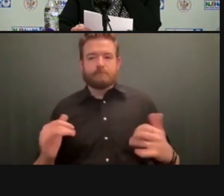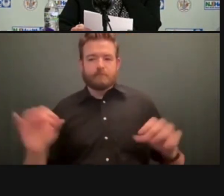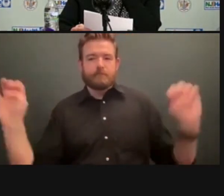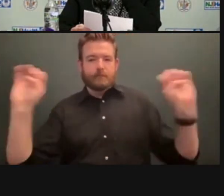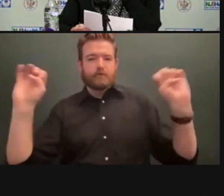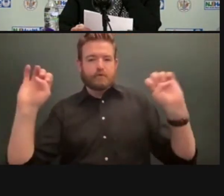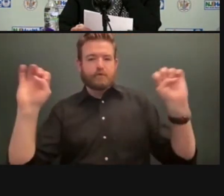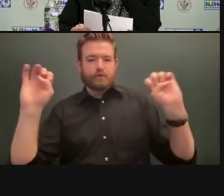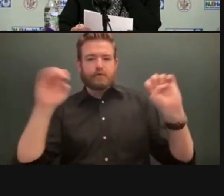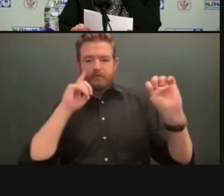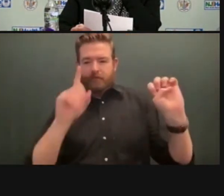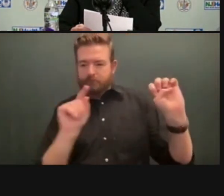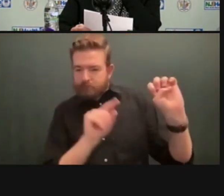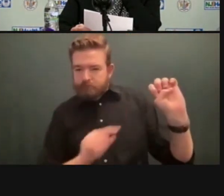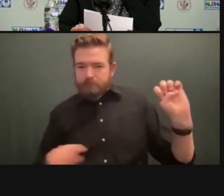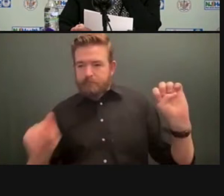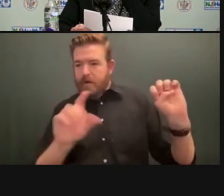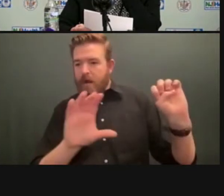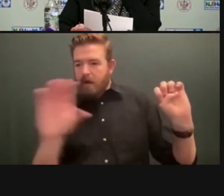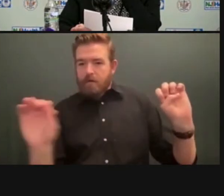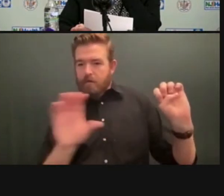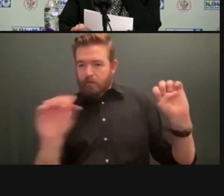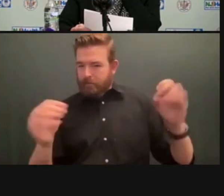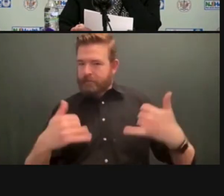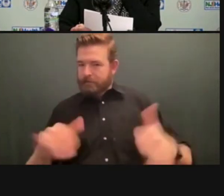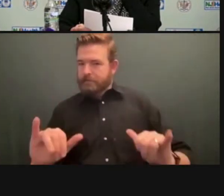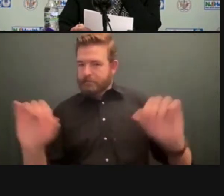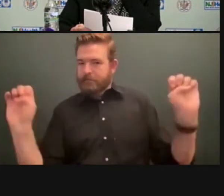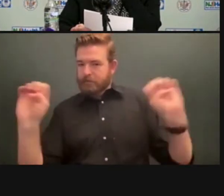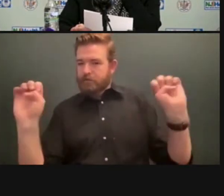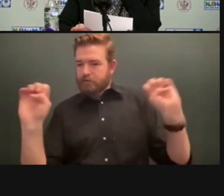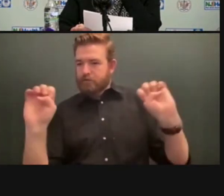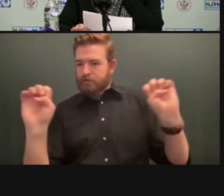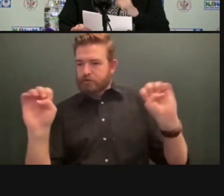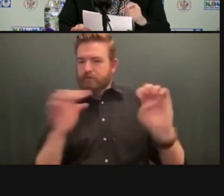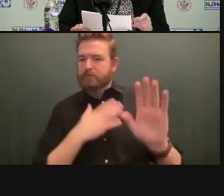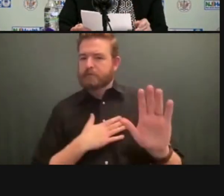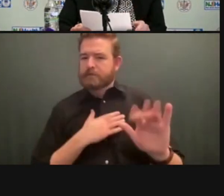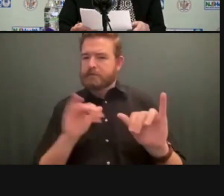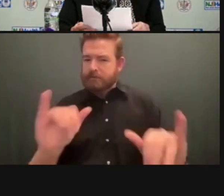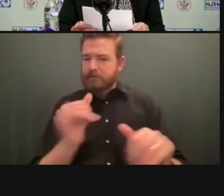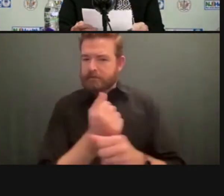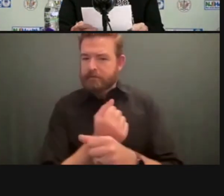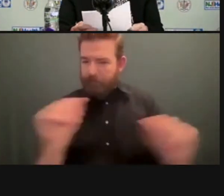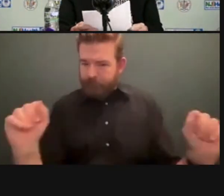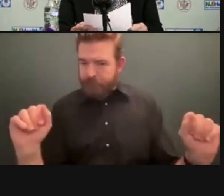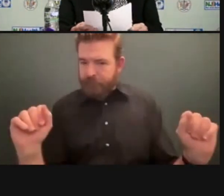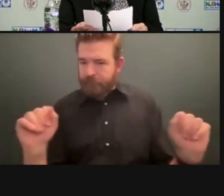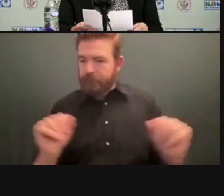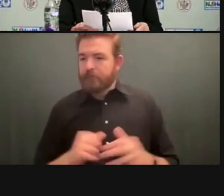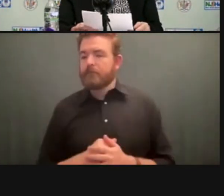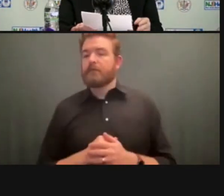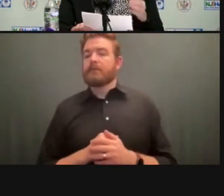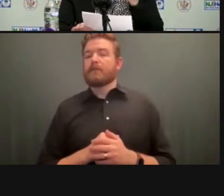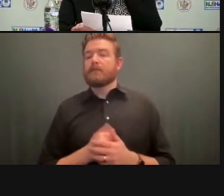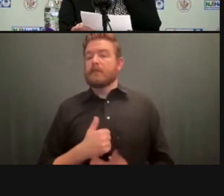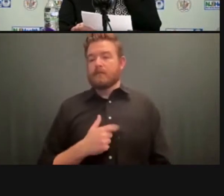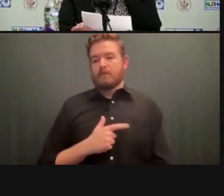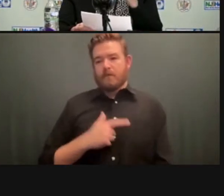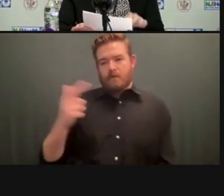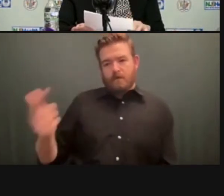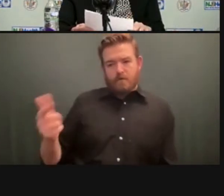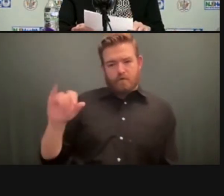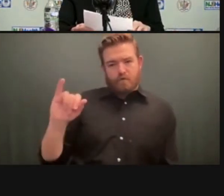But wherever you are, let's all stay safe. With that, please help me welcome the woman who needs no introduction, the Commissioner of the Department of